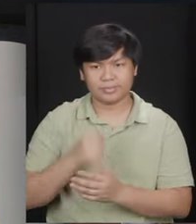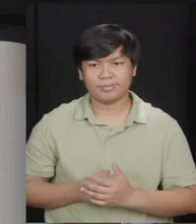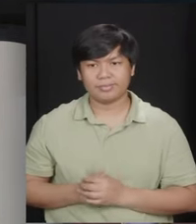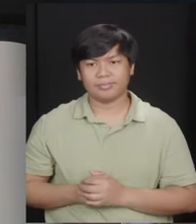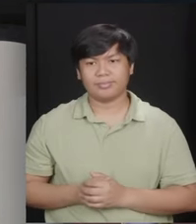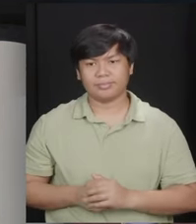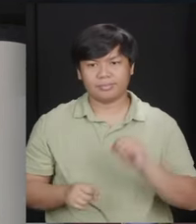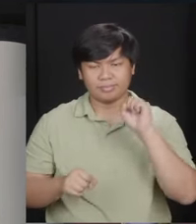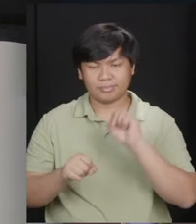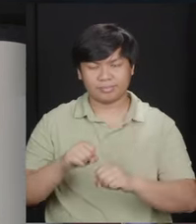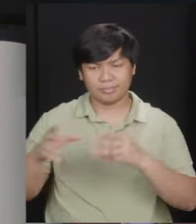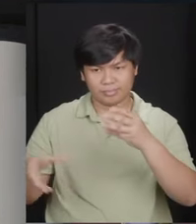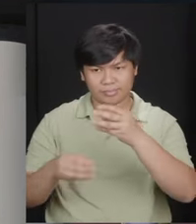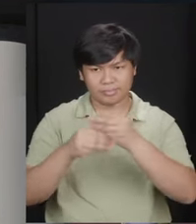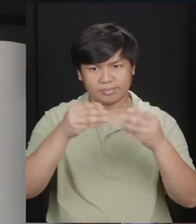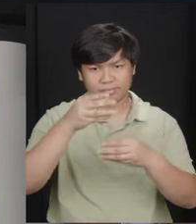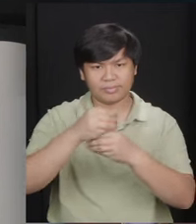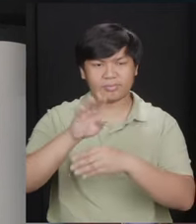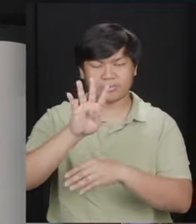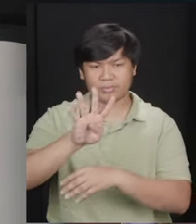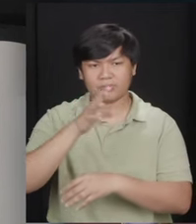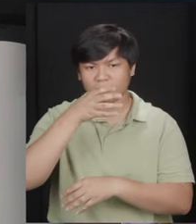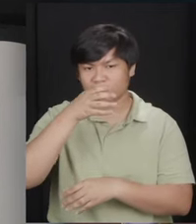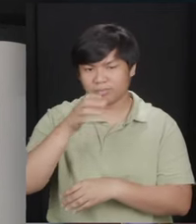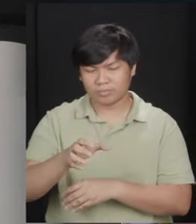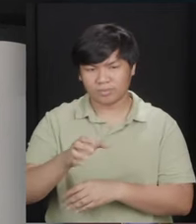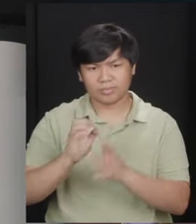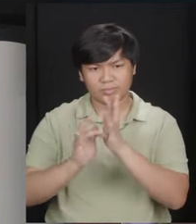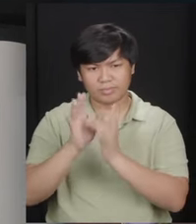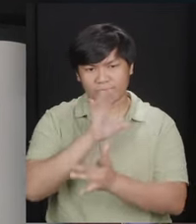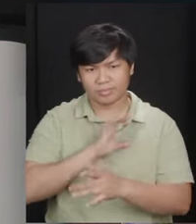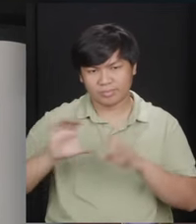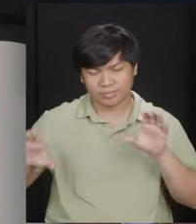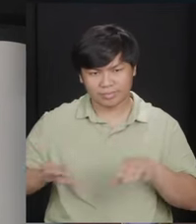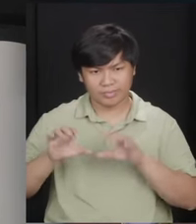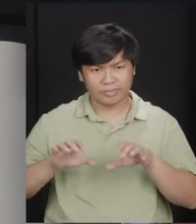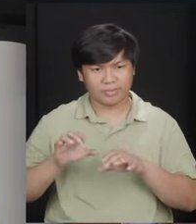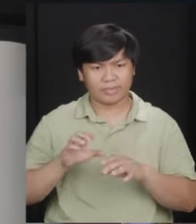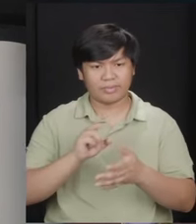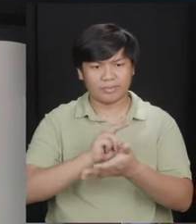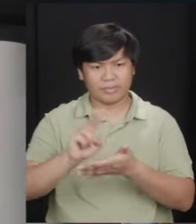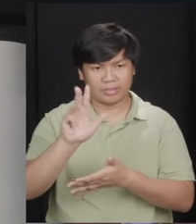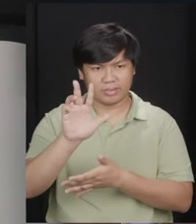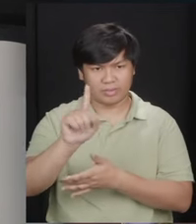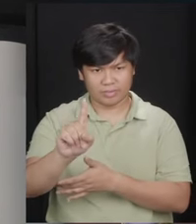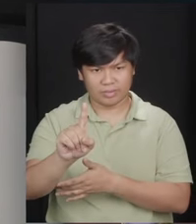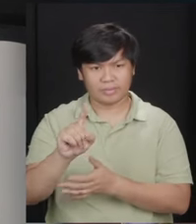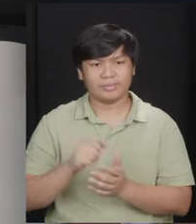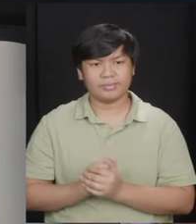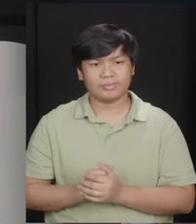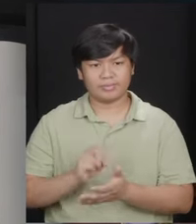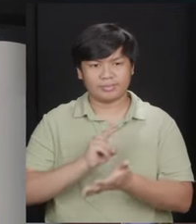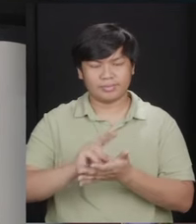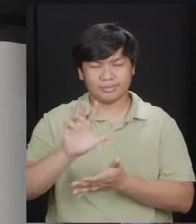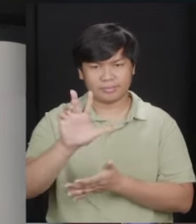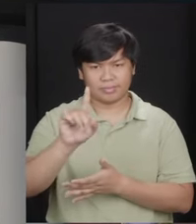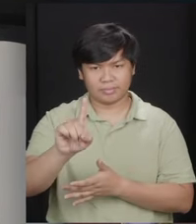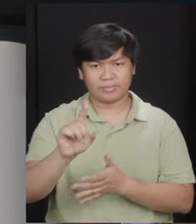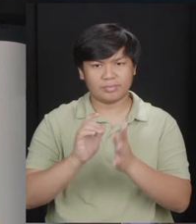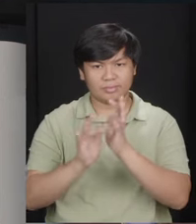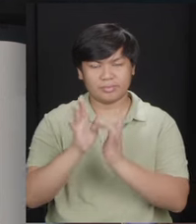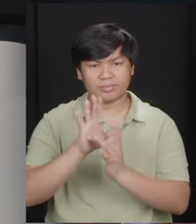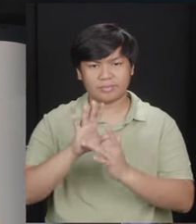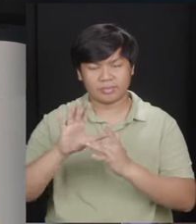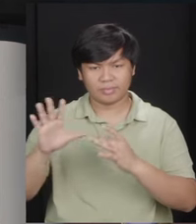So let me summarize now the four commands as Jesus did in verse 31. In verse 31, Jesus would now give the